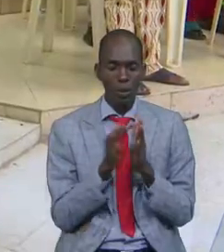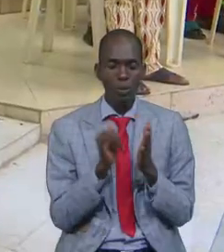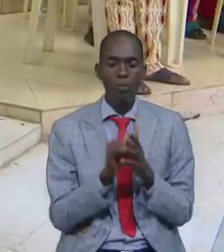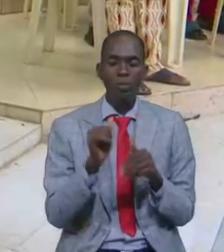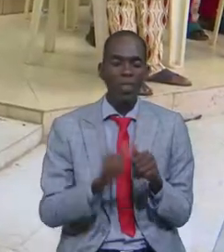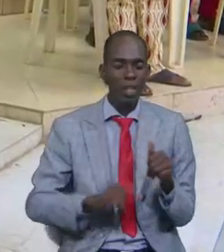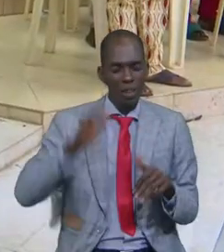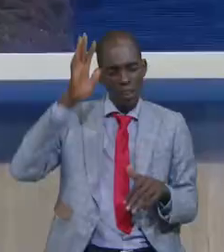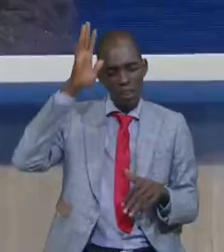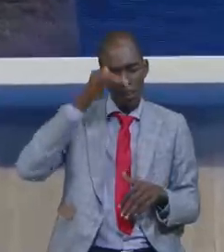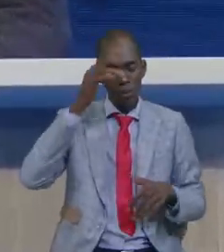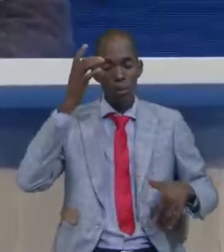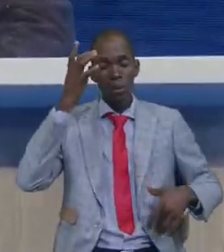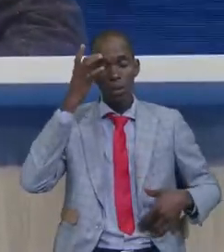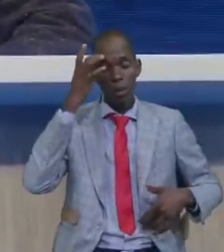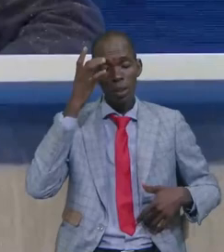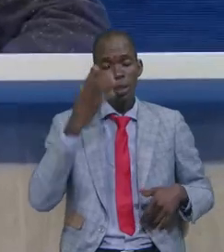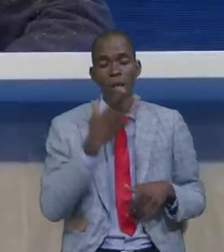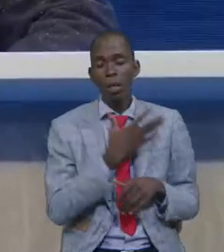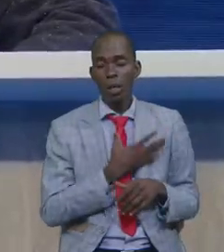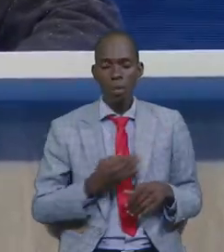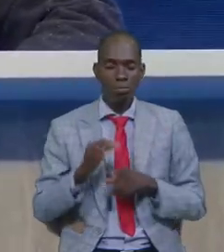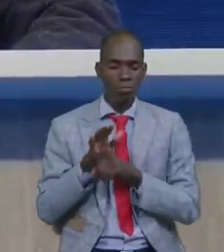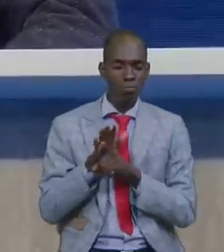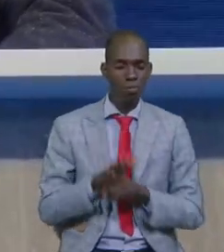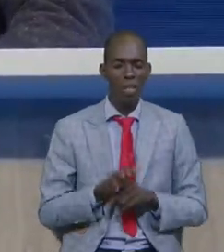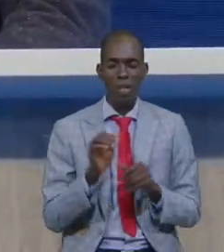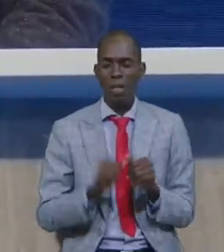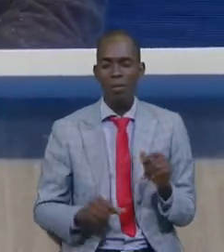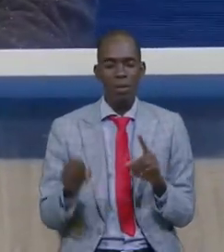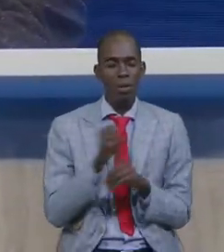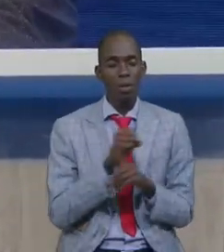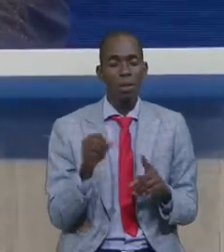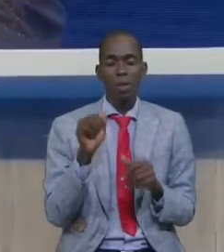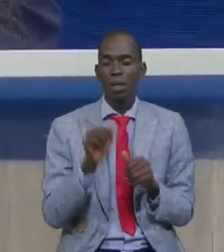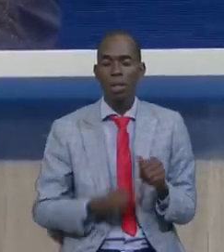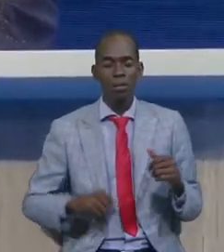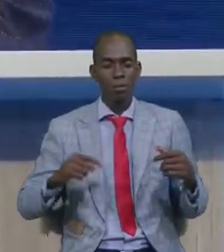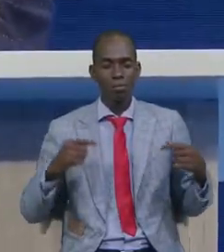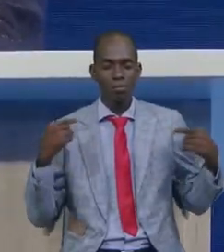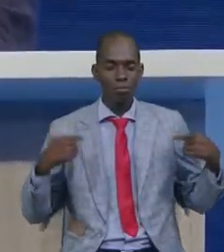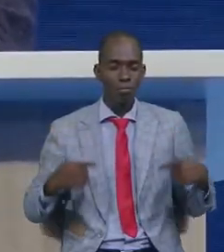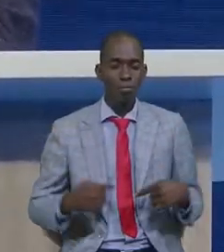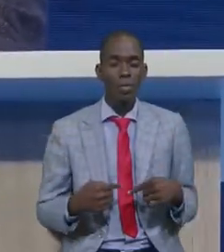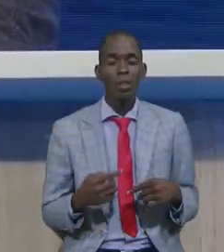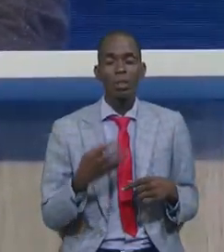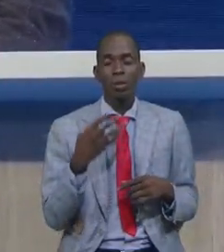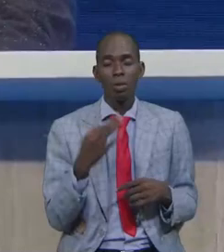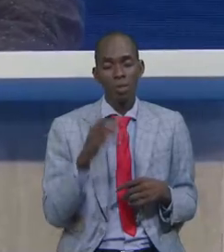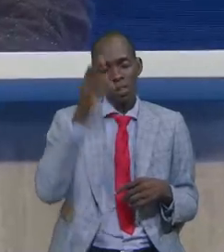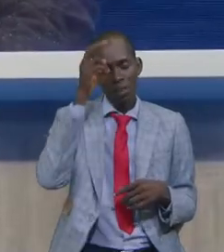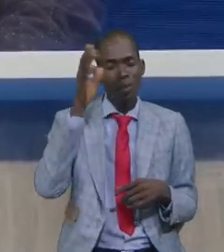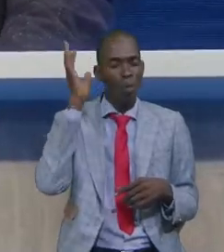incurable disease and every oppression, every attack, every affliction will bow at